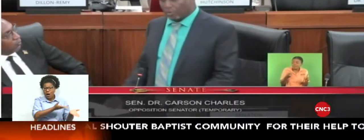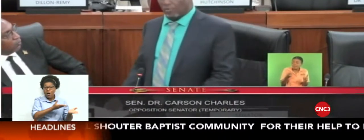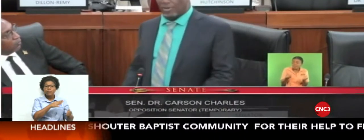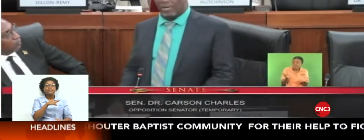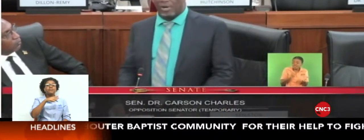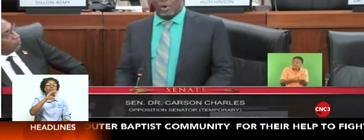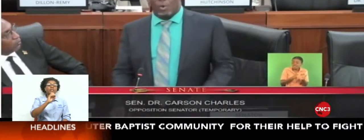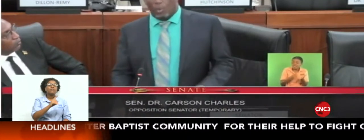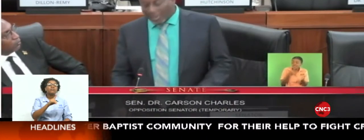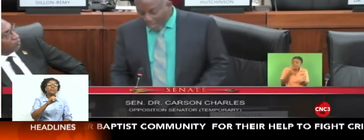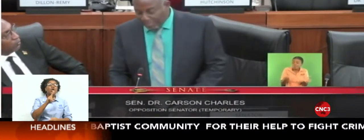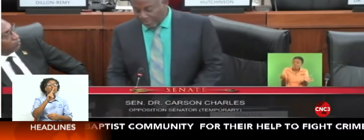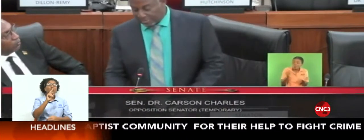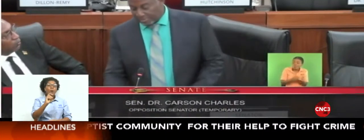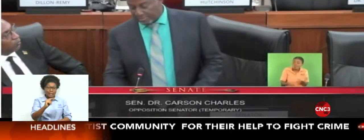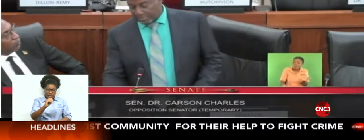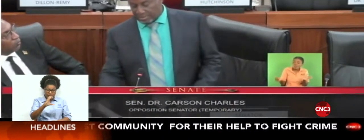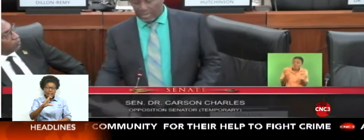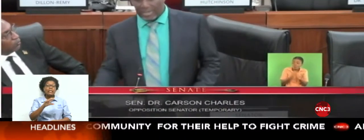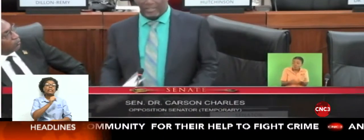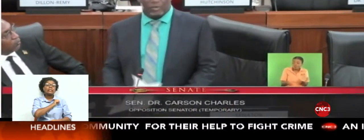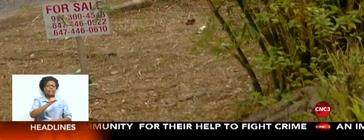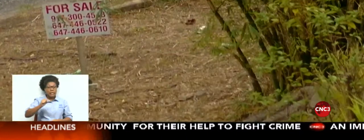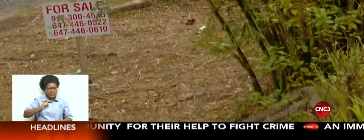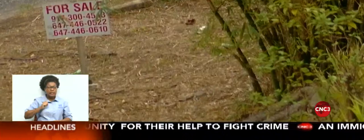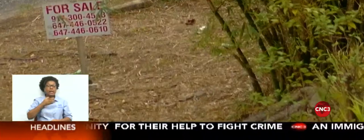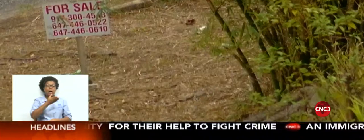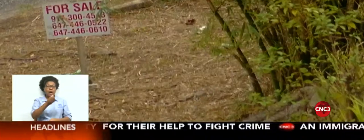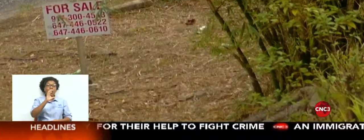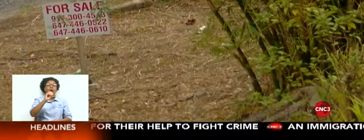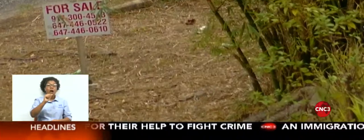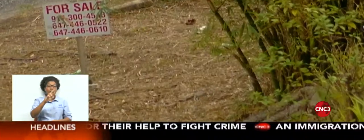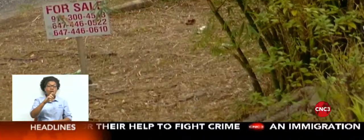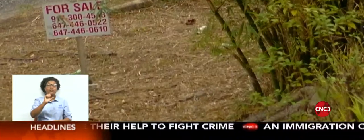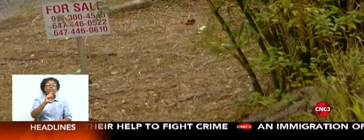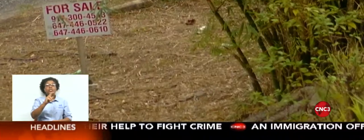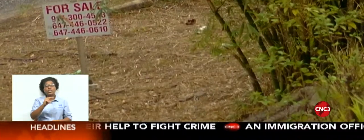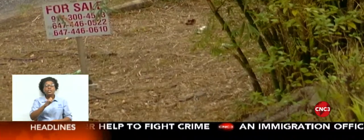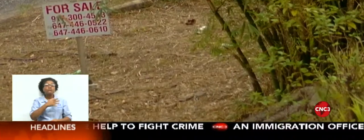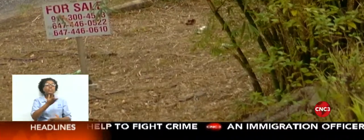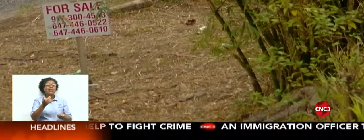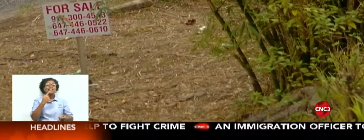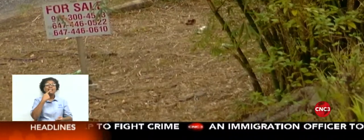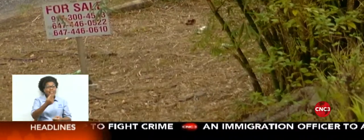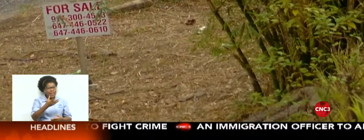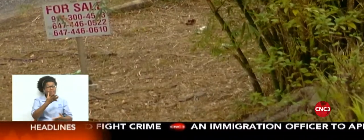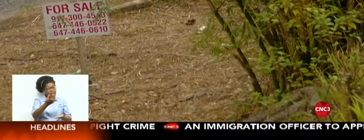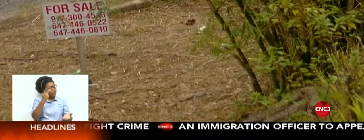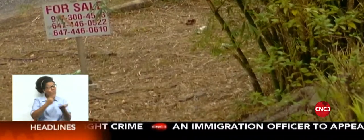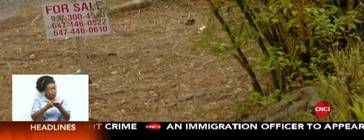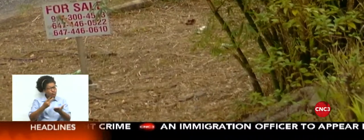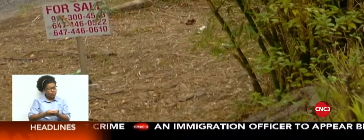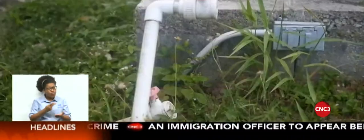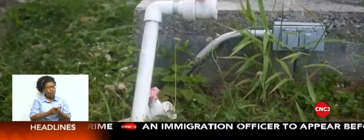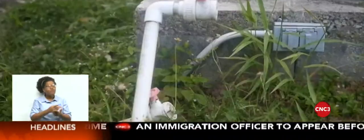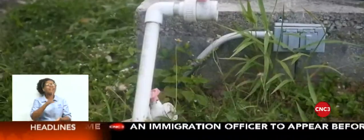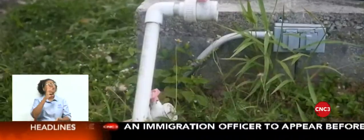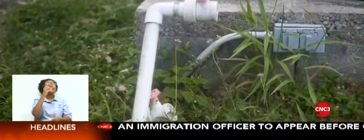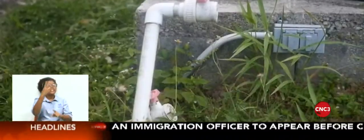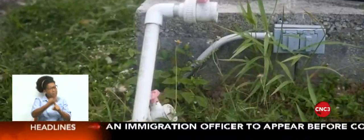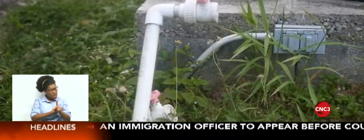recent UNC temporary Senator Dr. Carson Charles, that all approvals would be sorted within six months of purchase.